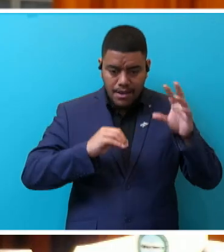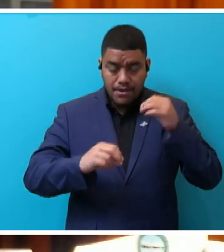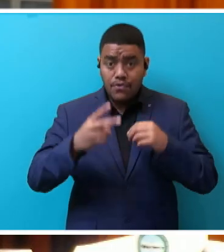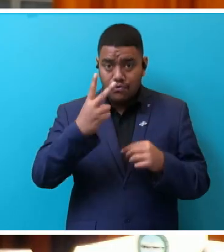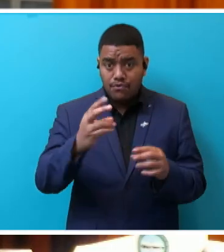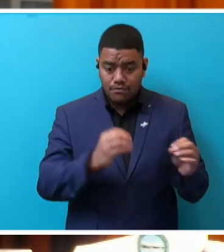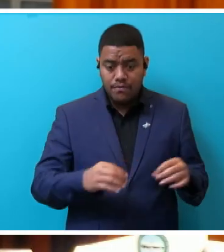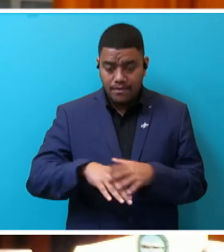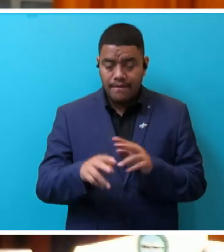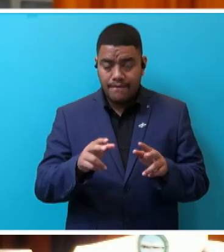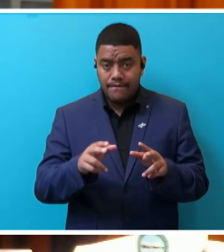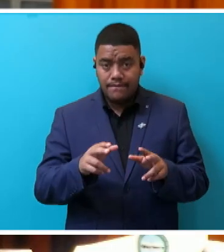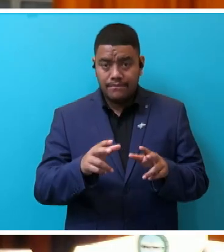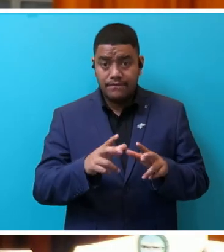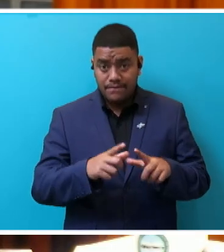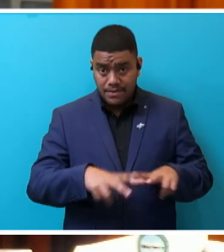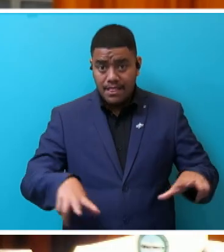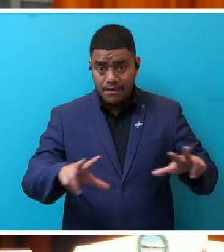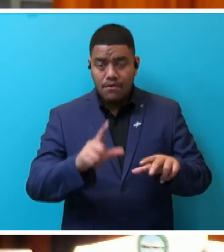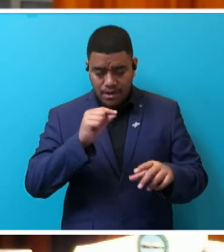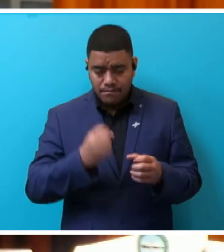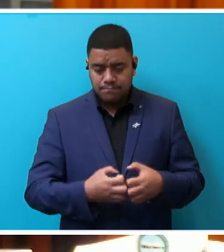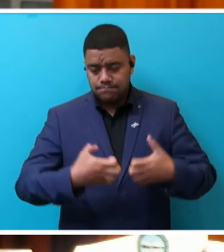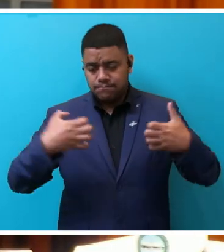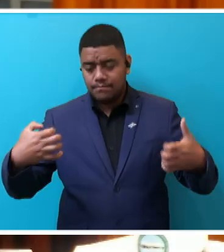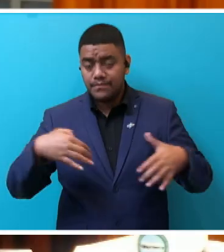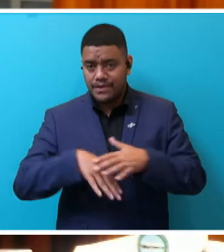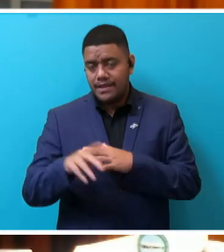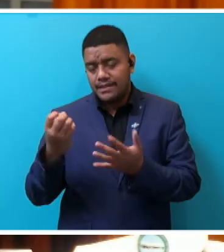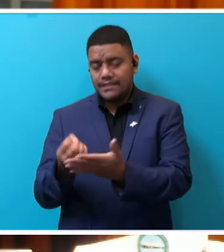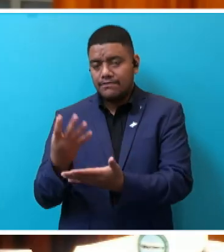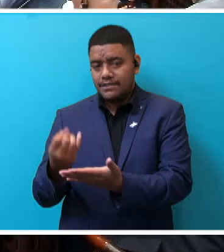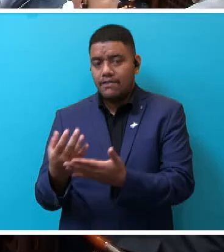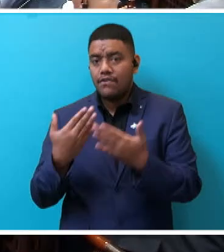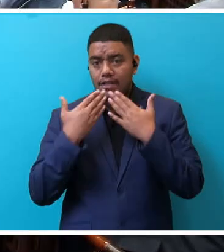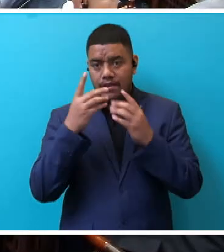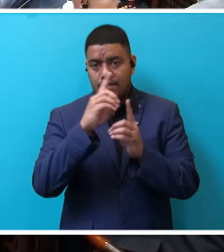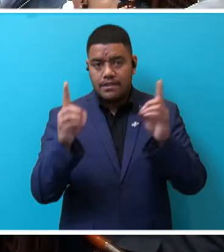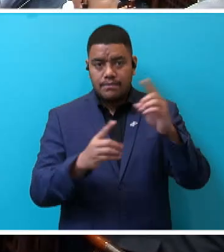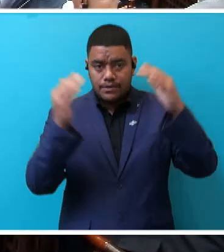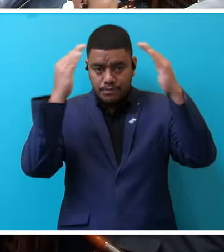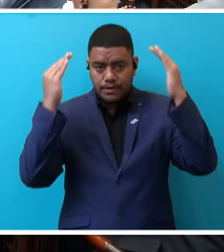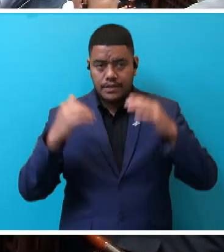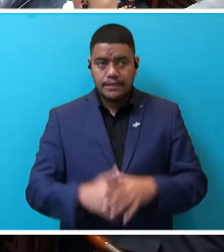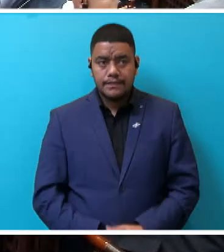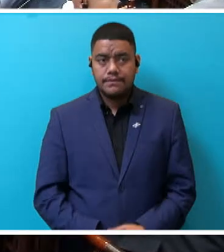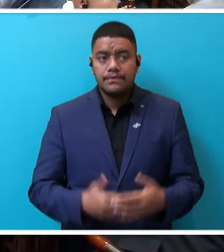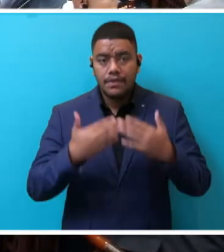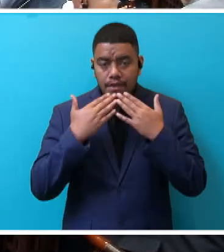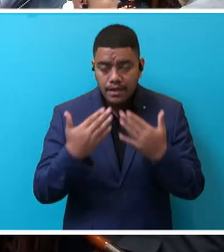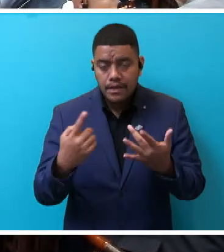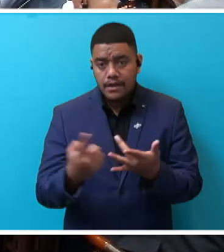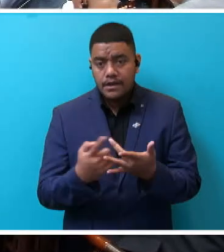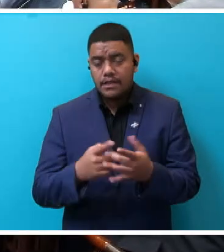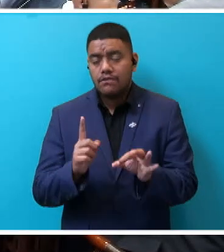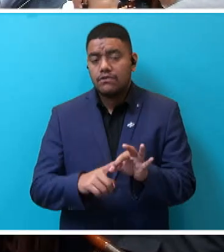operations in Vitilevu, we can expand and improve the one in Mankasi. Thank you, Madam Speaker. Thank you. Another